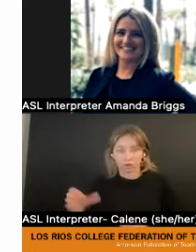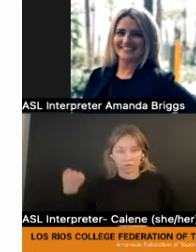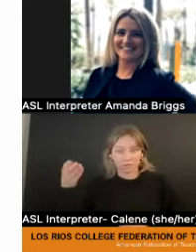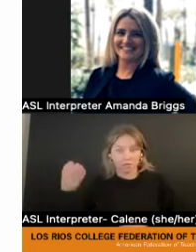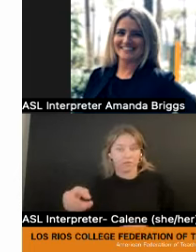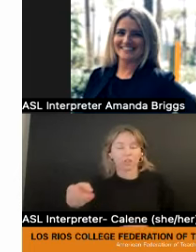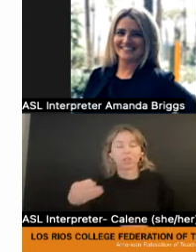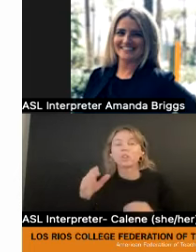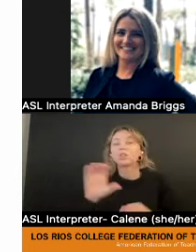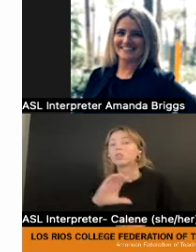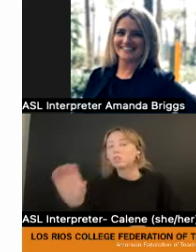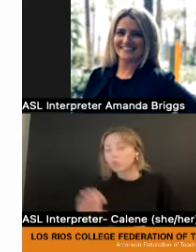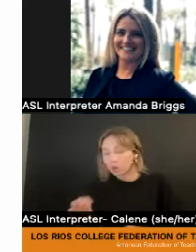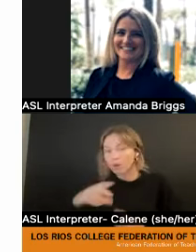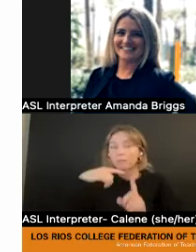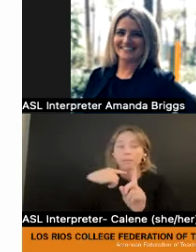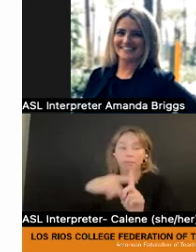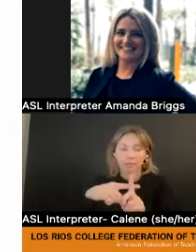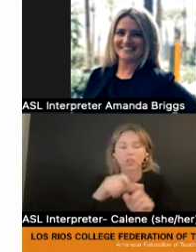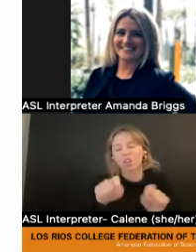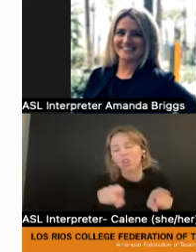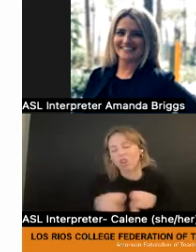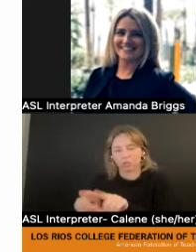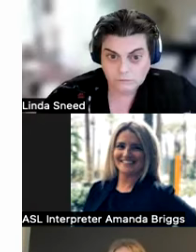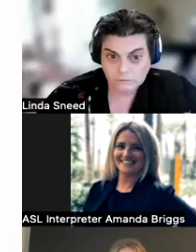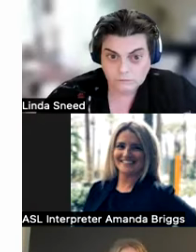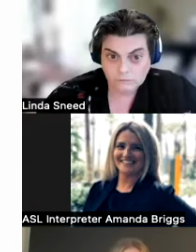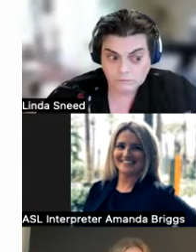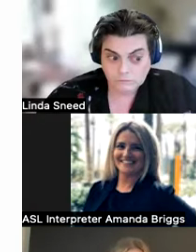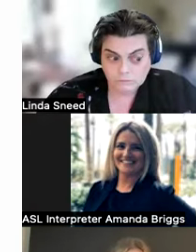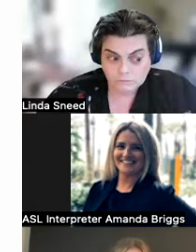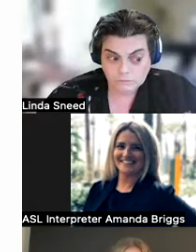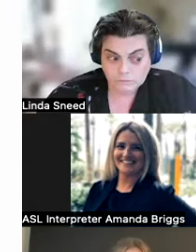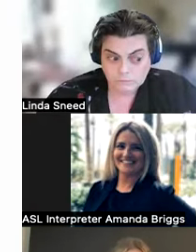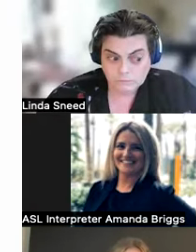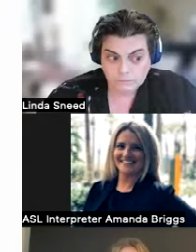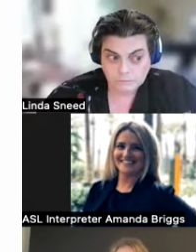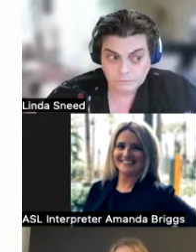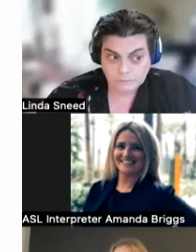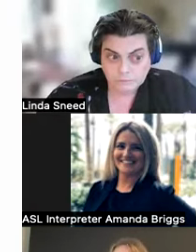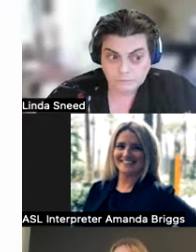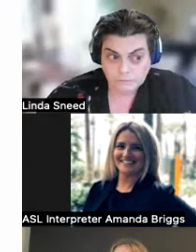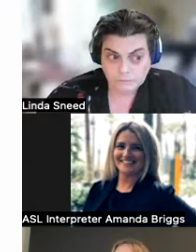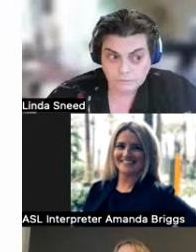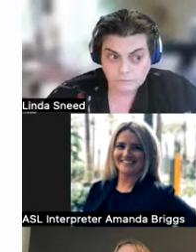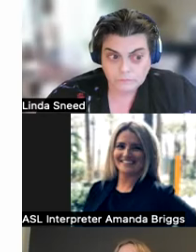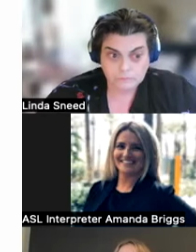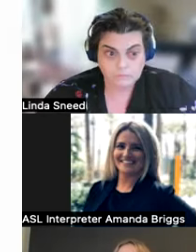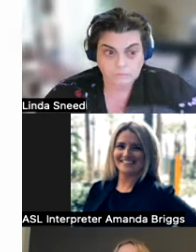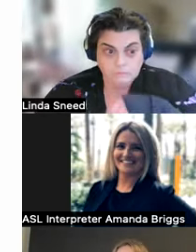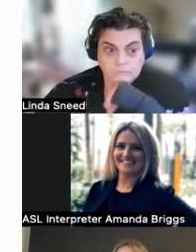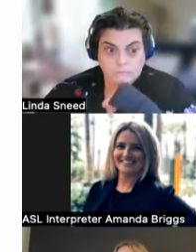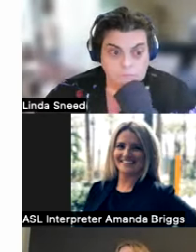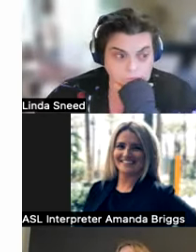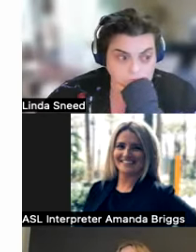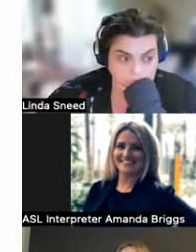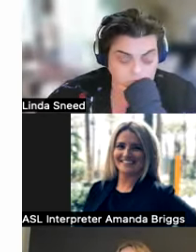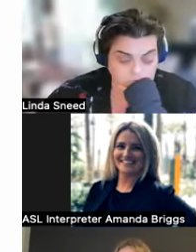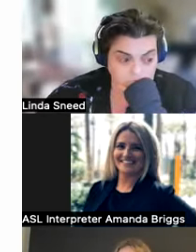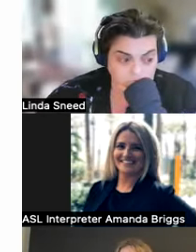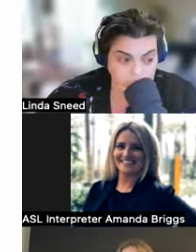a Zoom format and you can also offer other communication formats. It is one of the conditions now for all online office